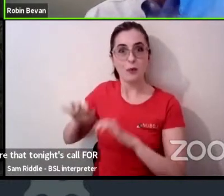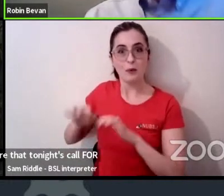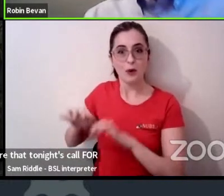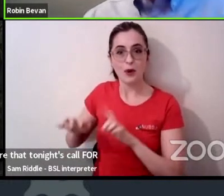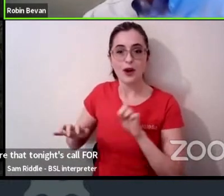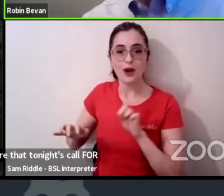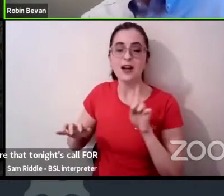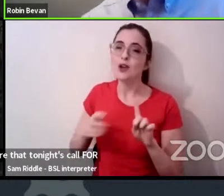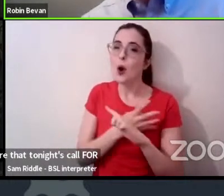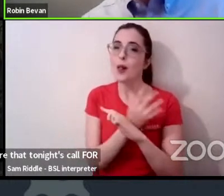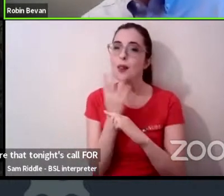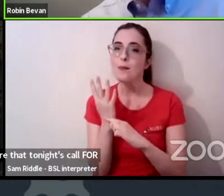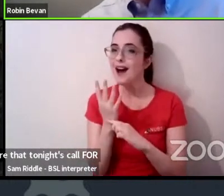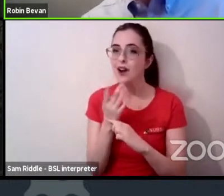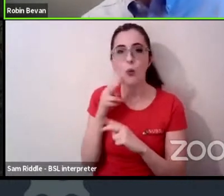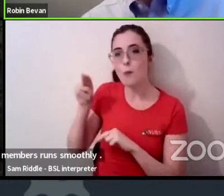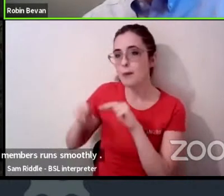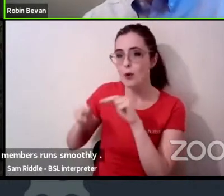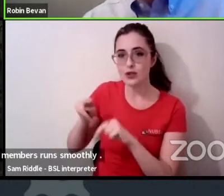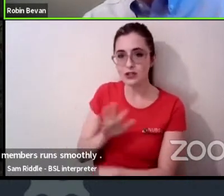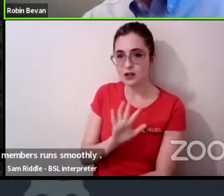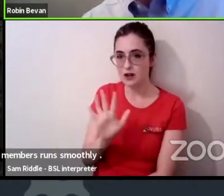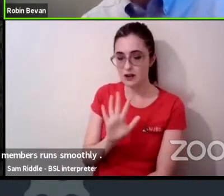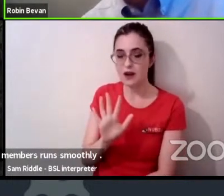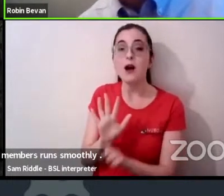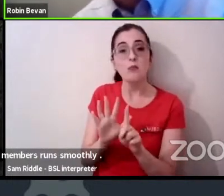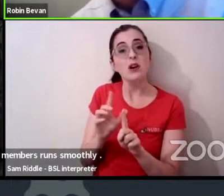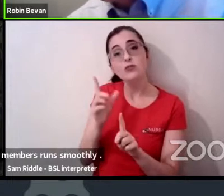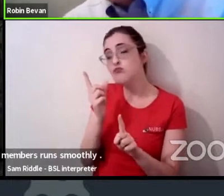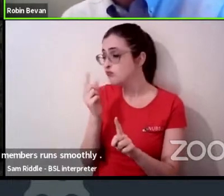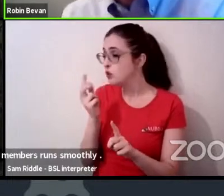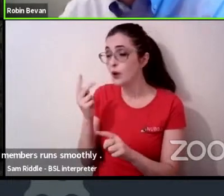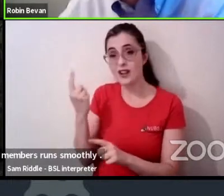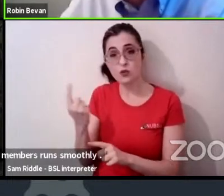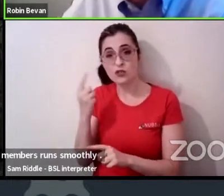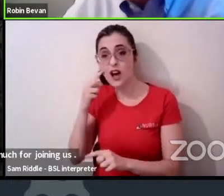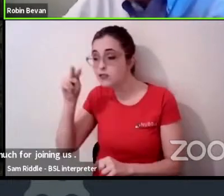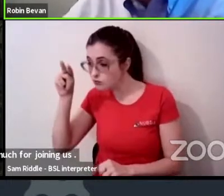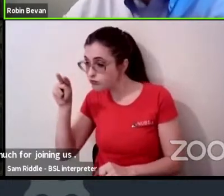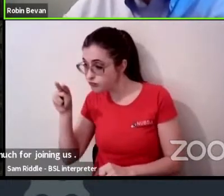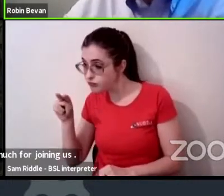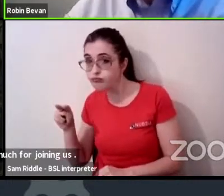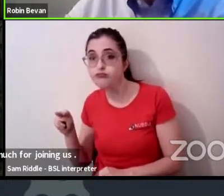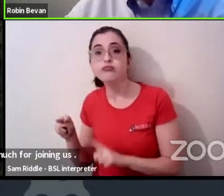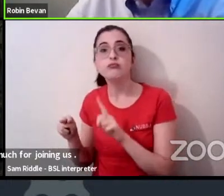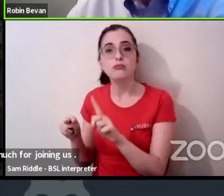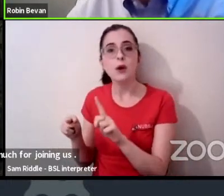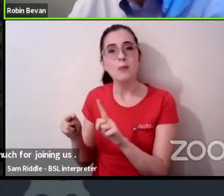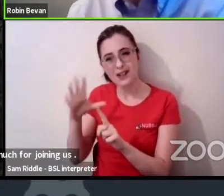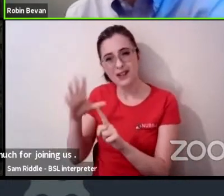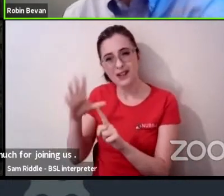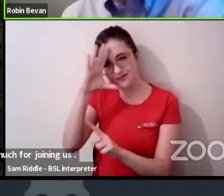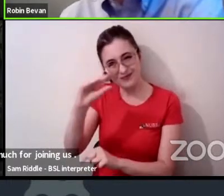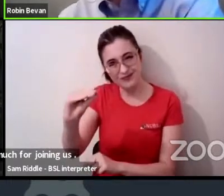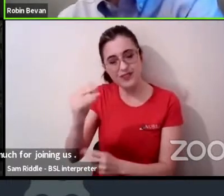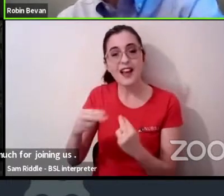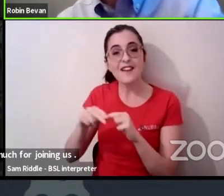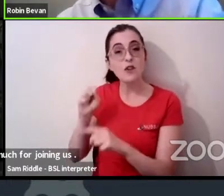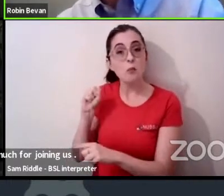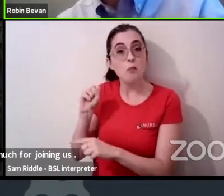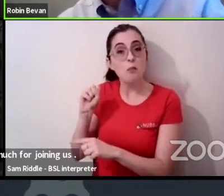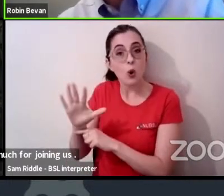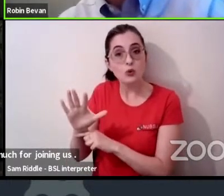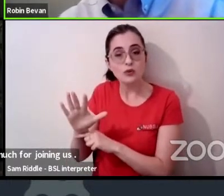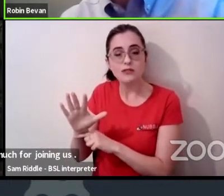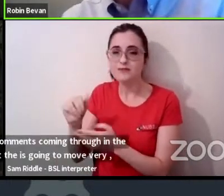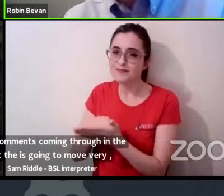the panel monitoring the chat, but you can still have a little look. And a reminder that if you are posting messages in the chat,